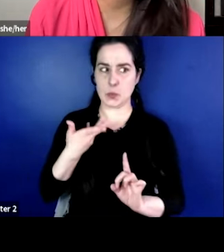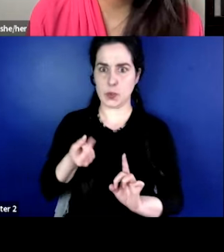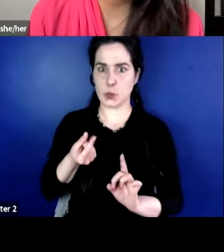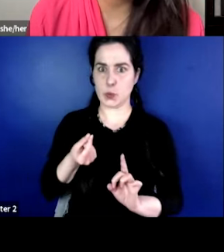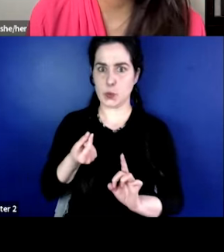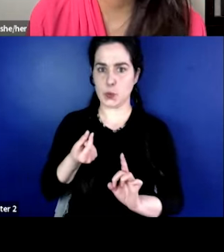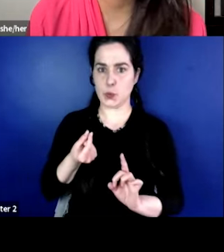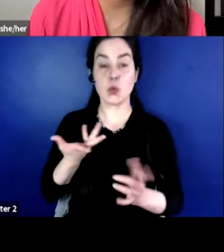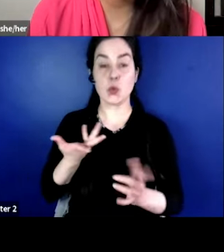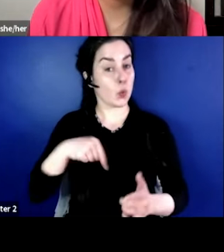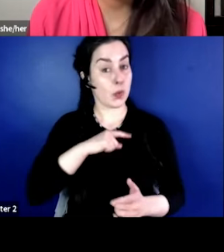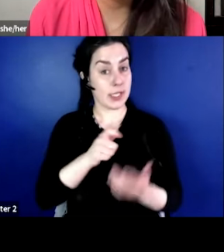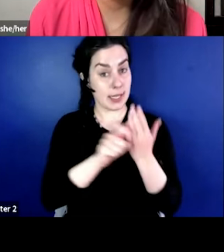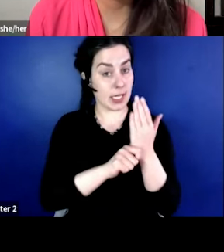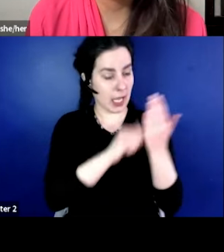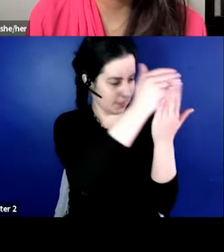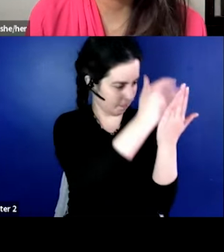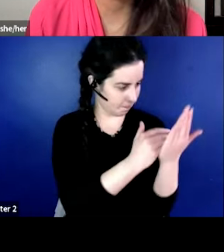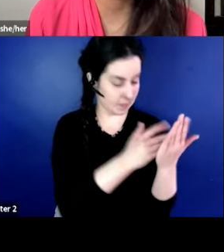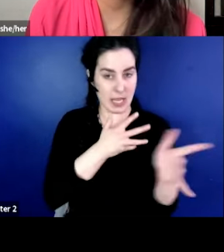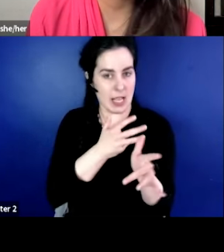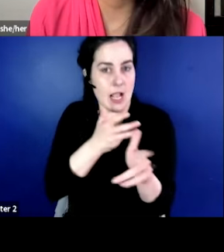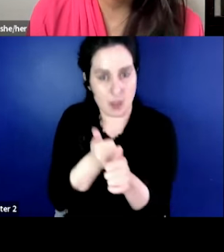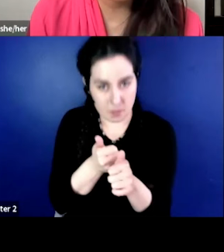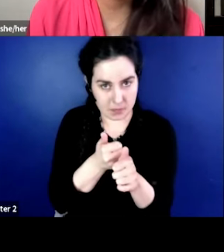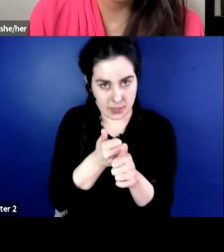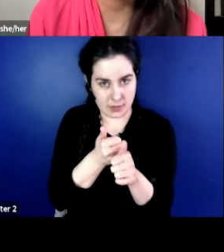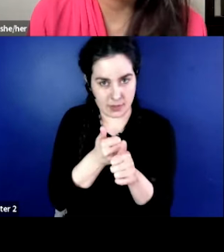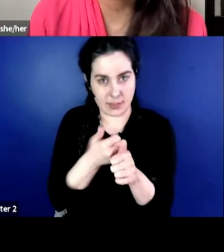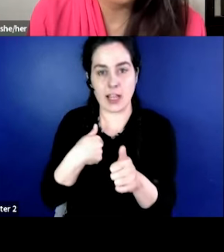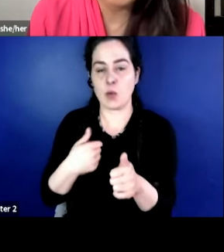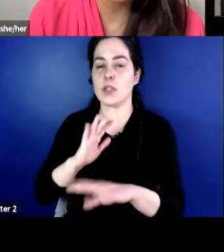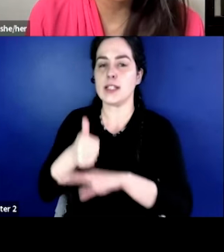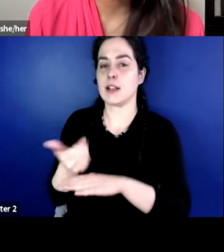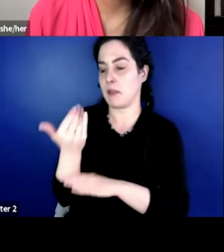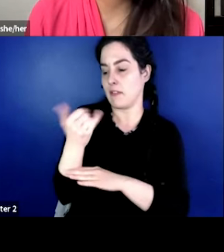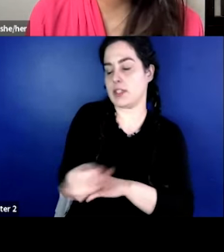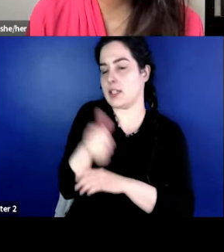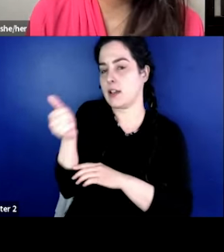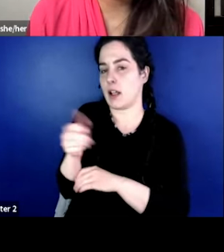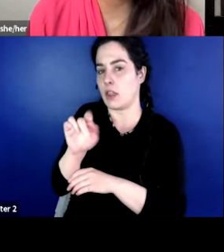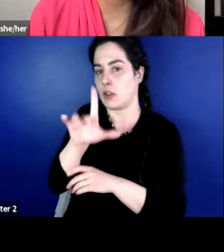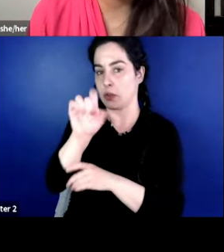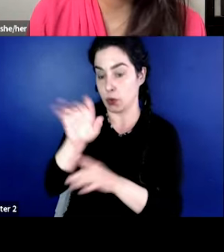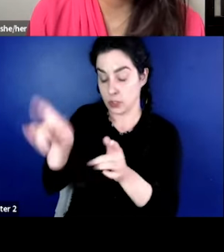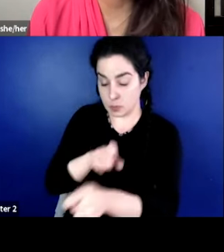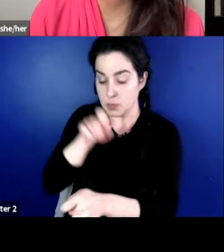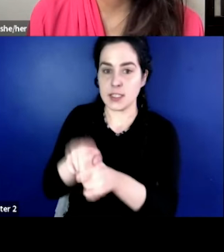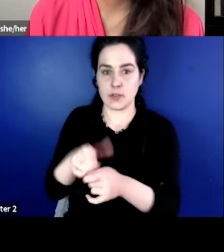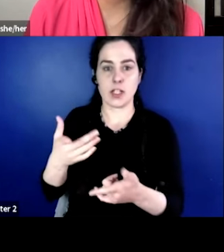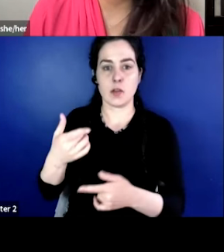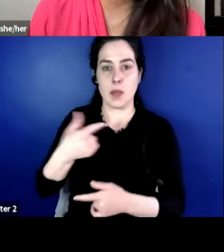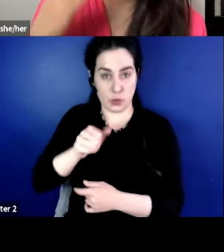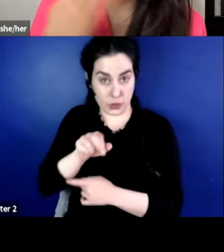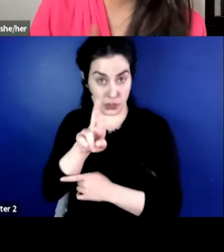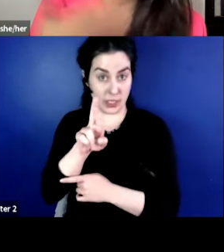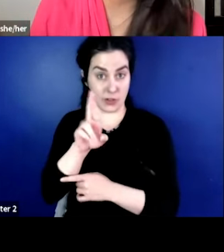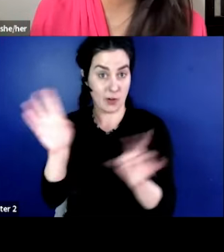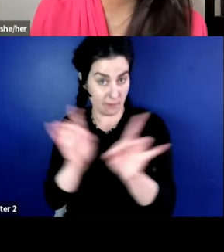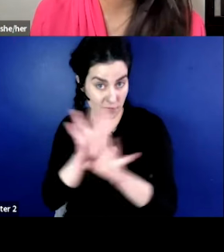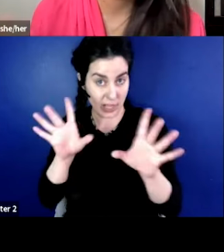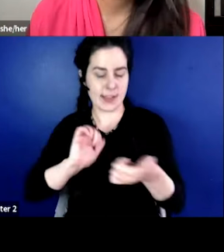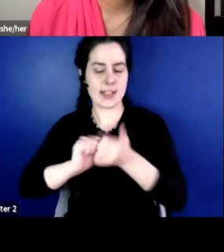actually took the guide, we updated the sexual violence one, and then we created 15 other tools on different forms of gender-based violence for communications